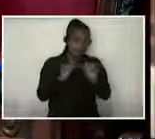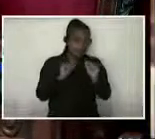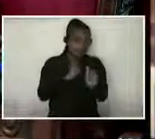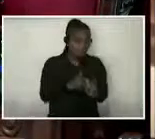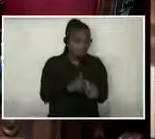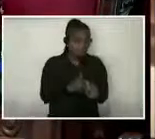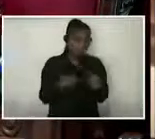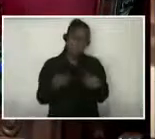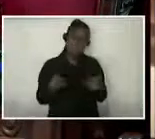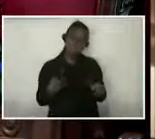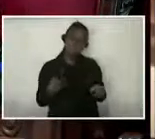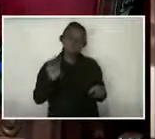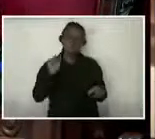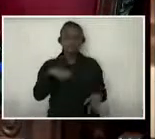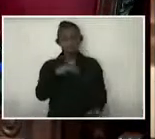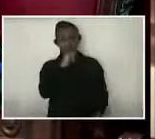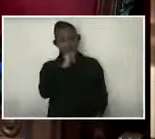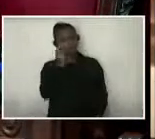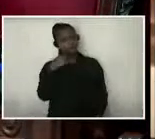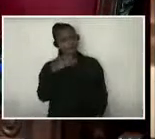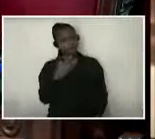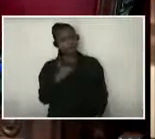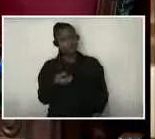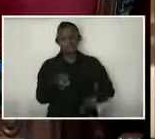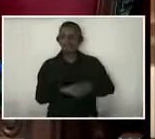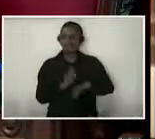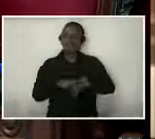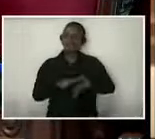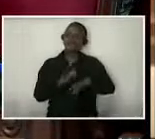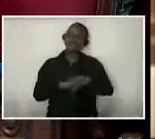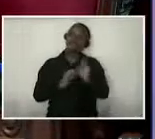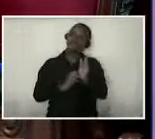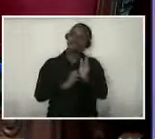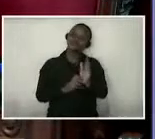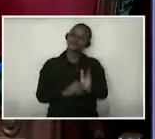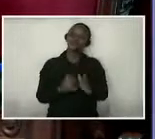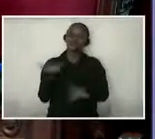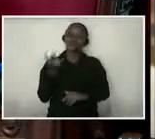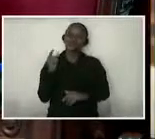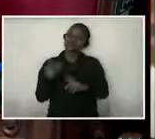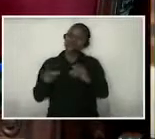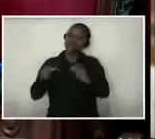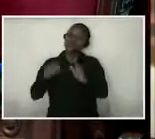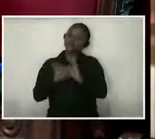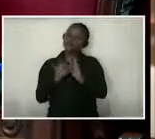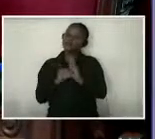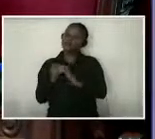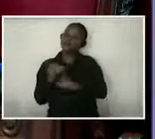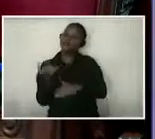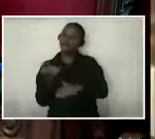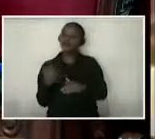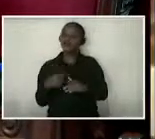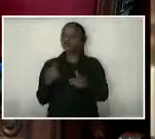numerous examples of this. So voters end up being sold a mess of pottage by opportunistic coalitions cobbled together for